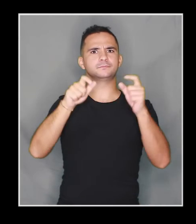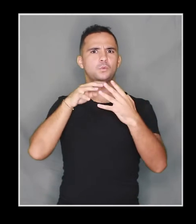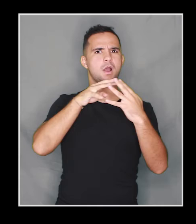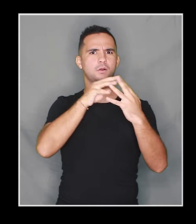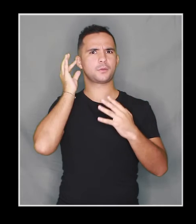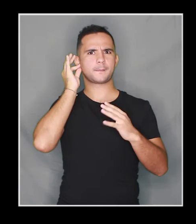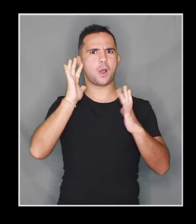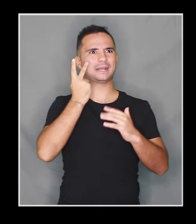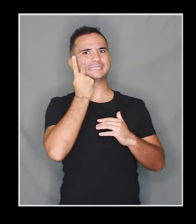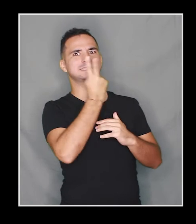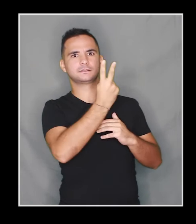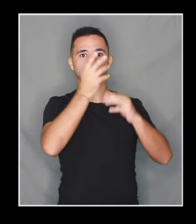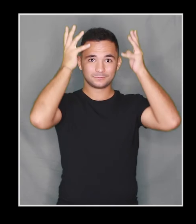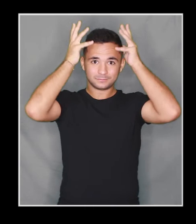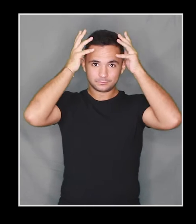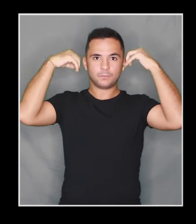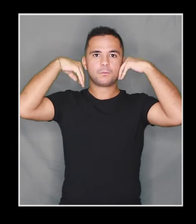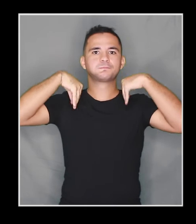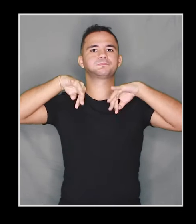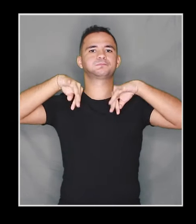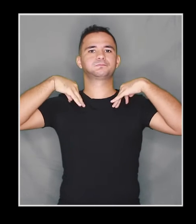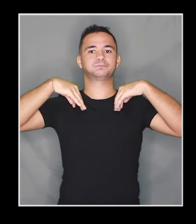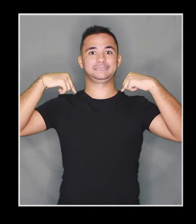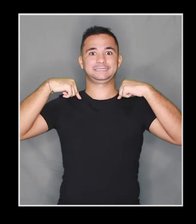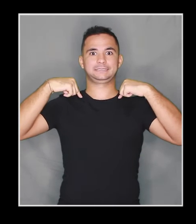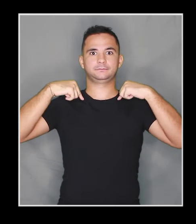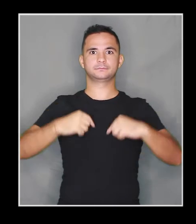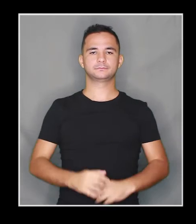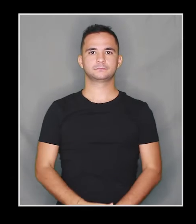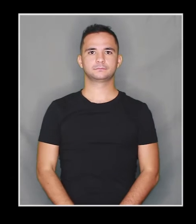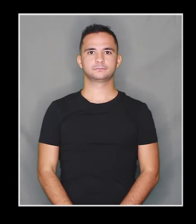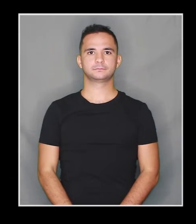long hair, visible under the helmet.